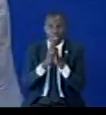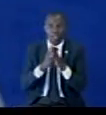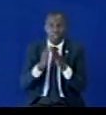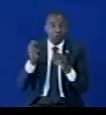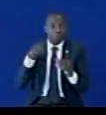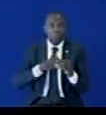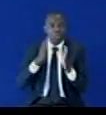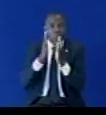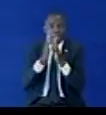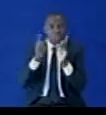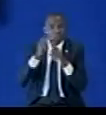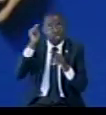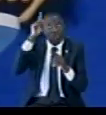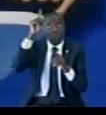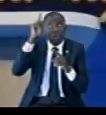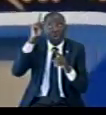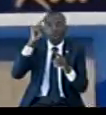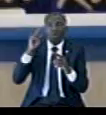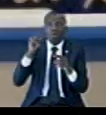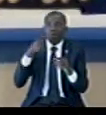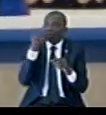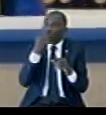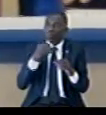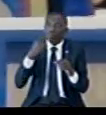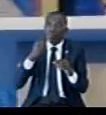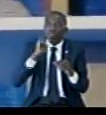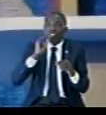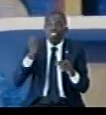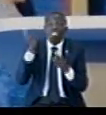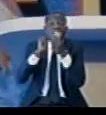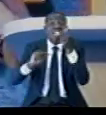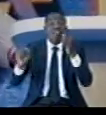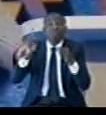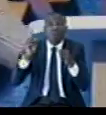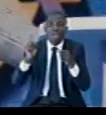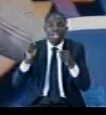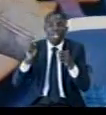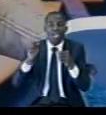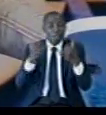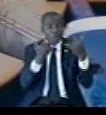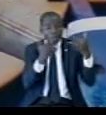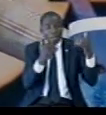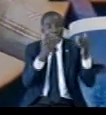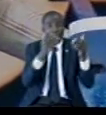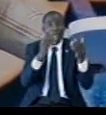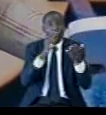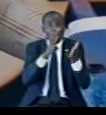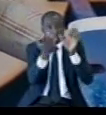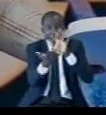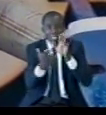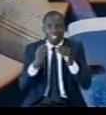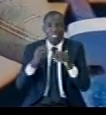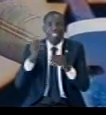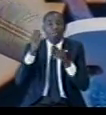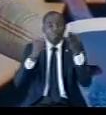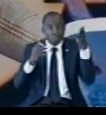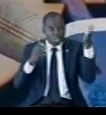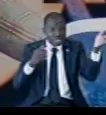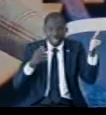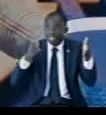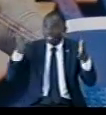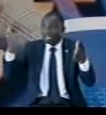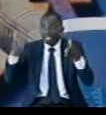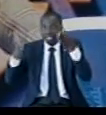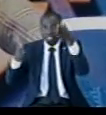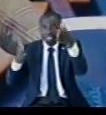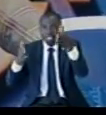one who is everywhere present, present there with you, present there with you, present there